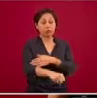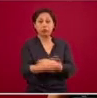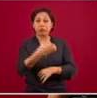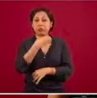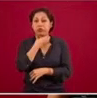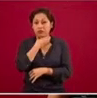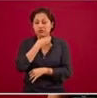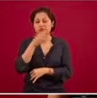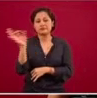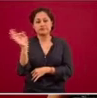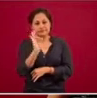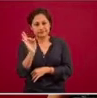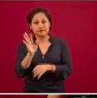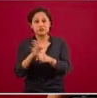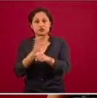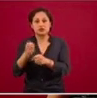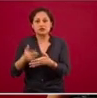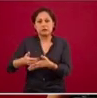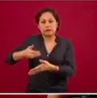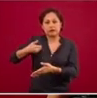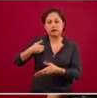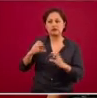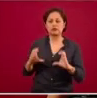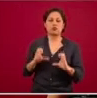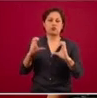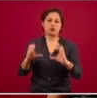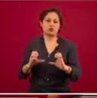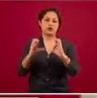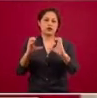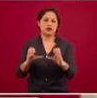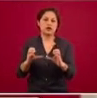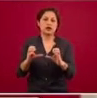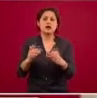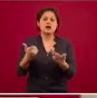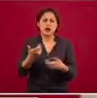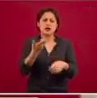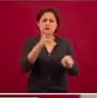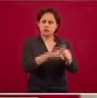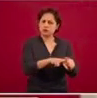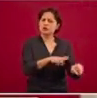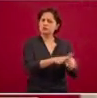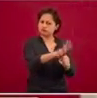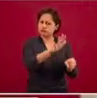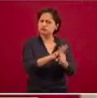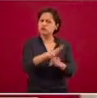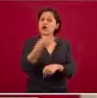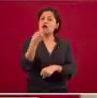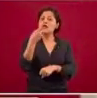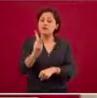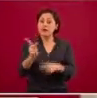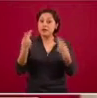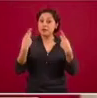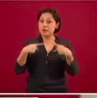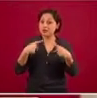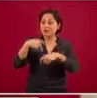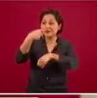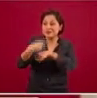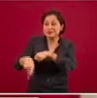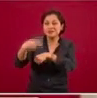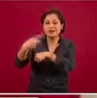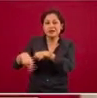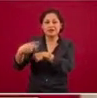soon, we don't have a saturation of our medical infrastructure and the medical facilities